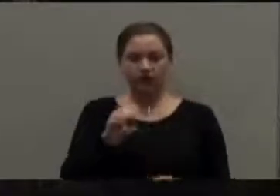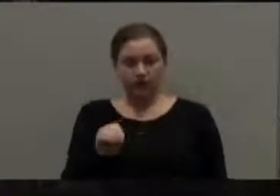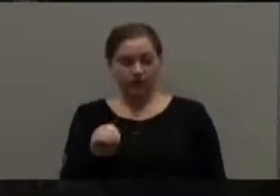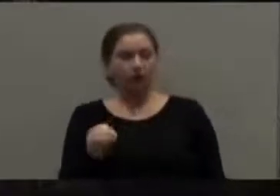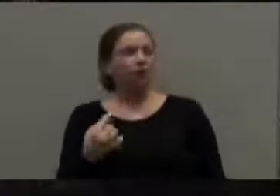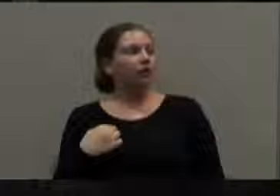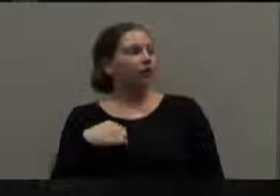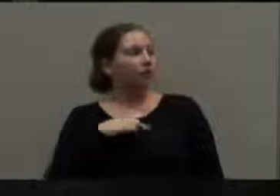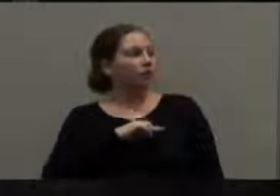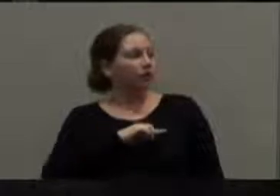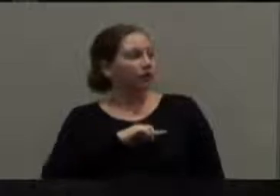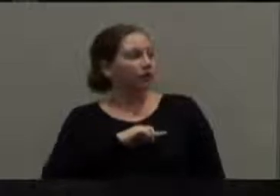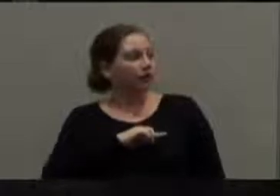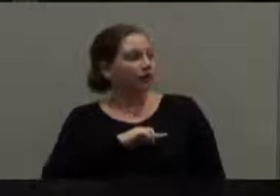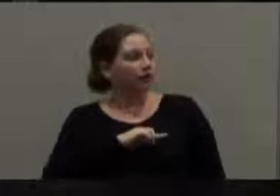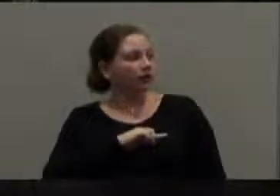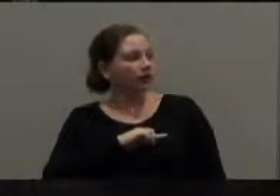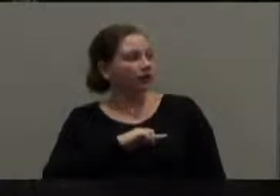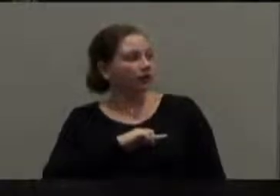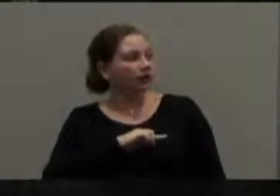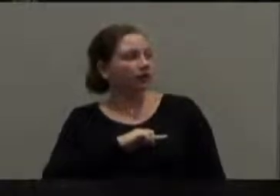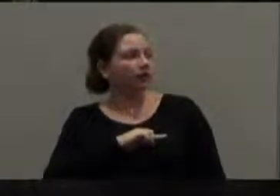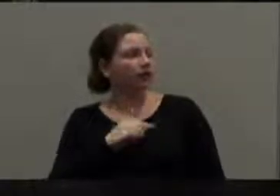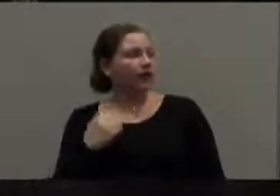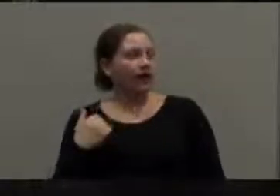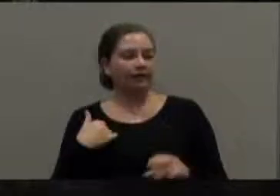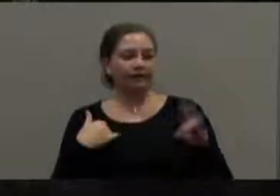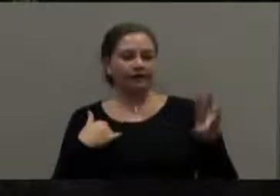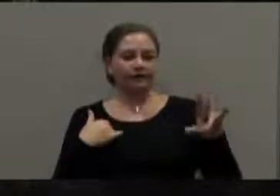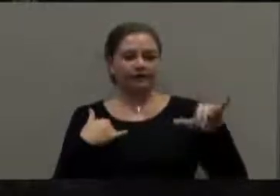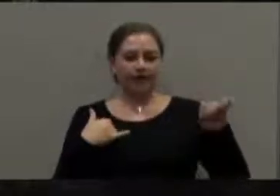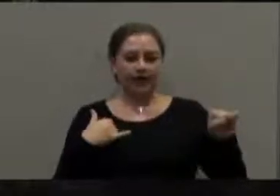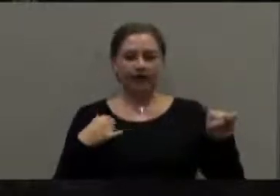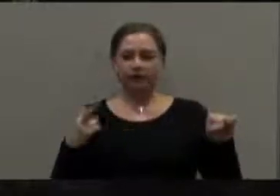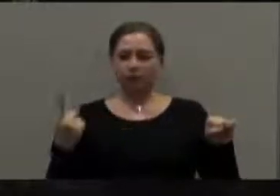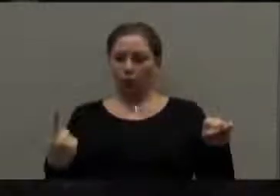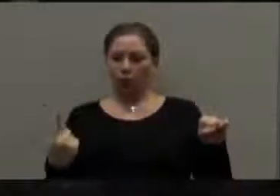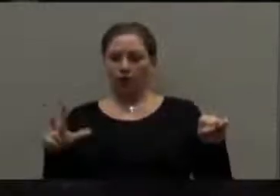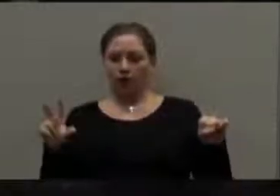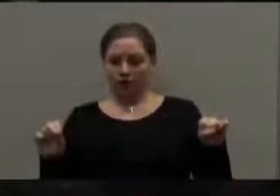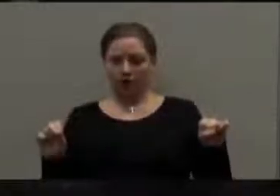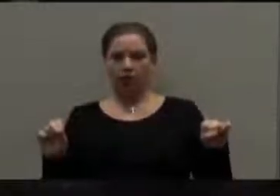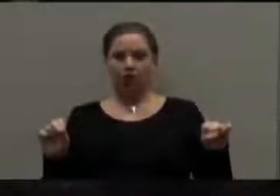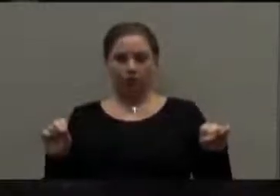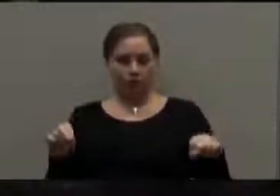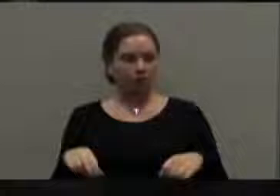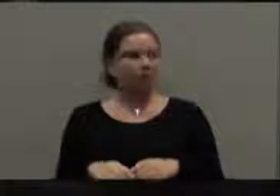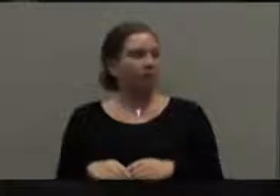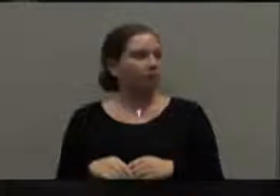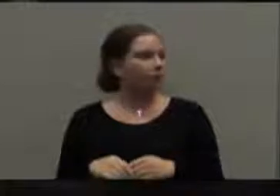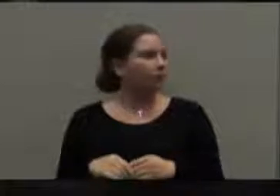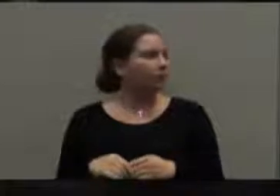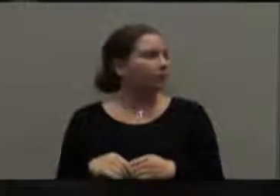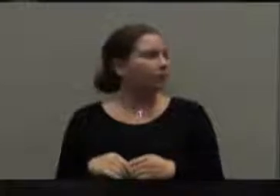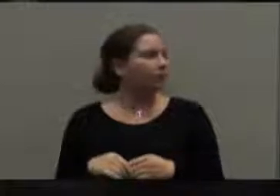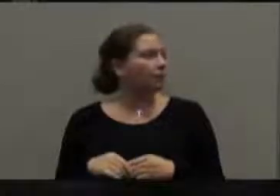we just proceed. Okay.